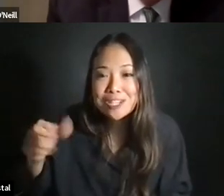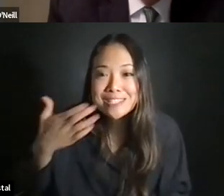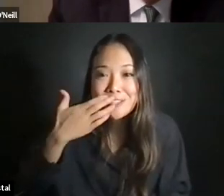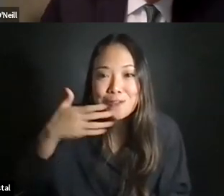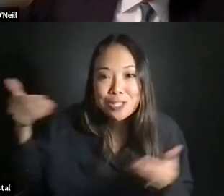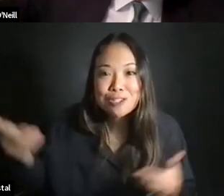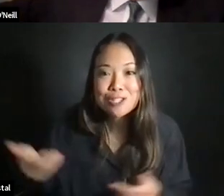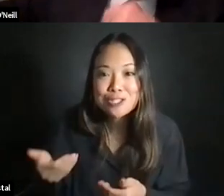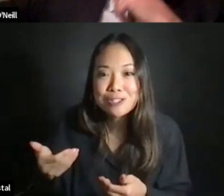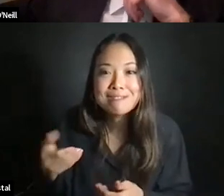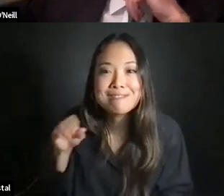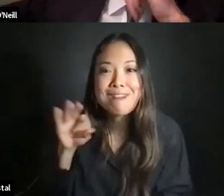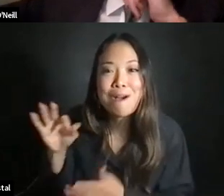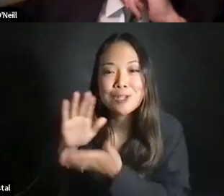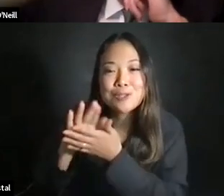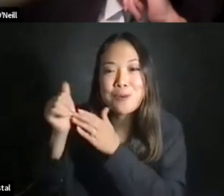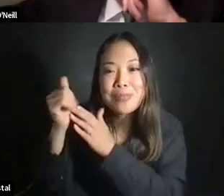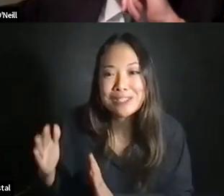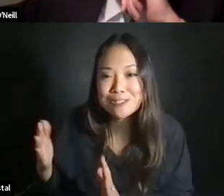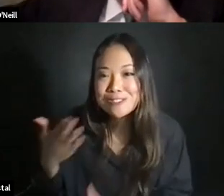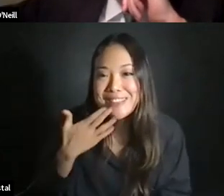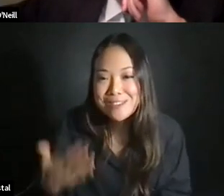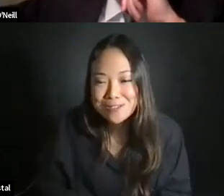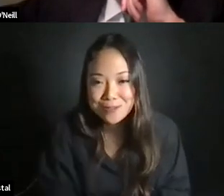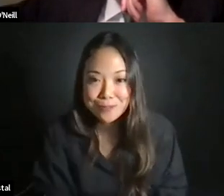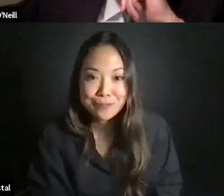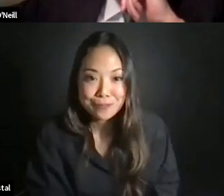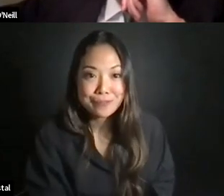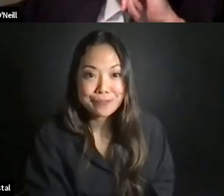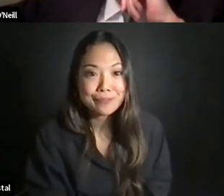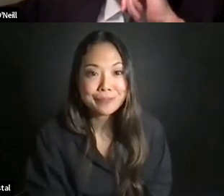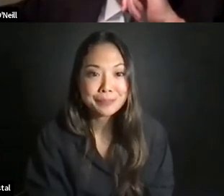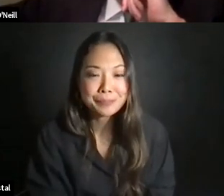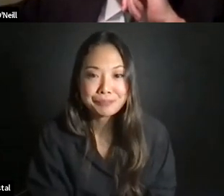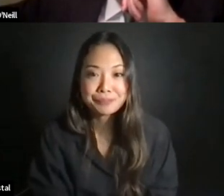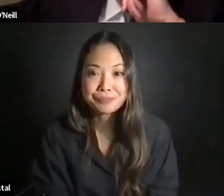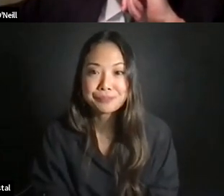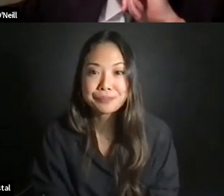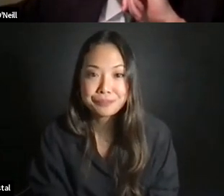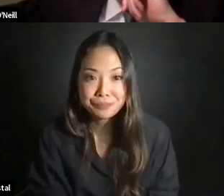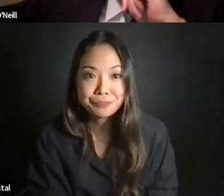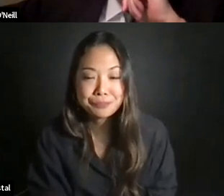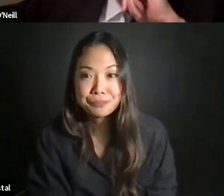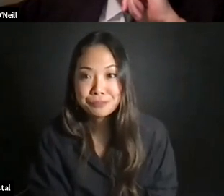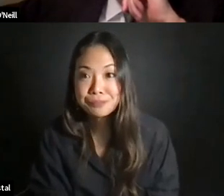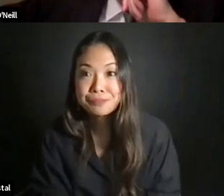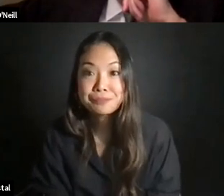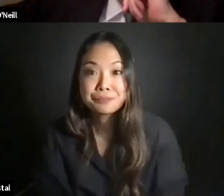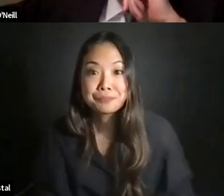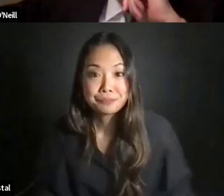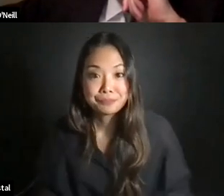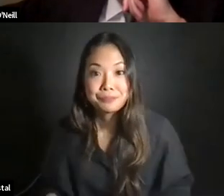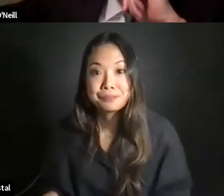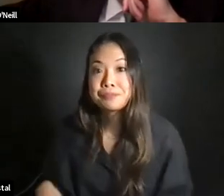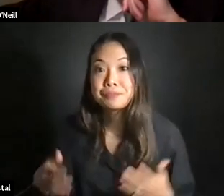leaders thank you all right okay so i will now entertain a motion